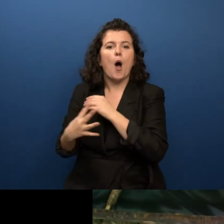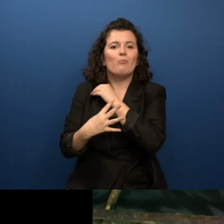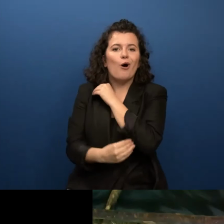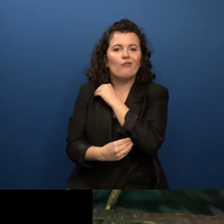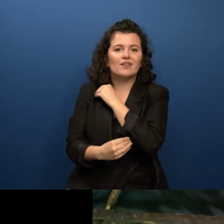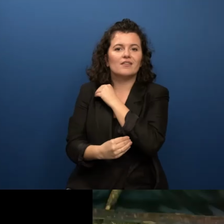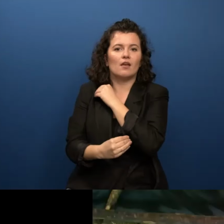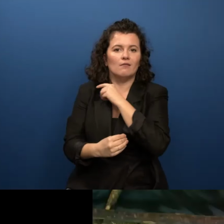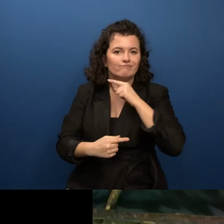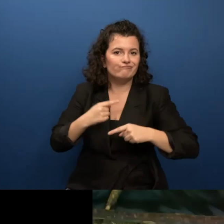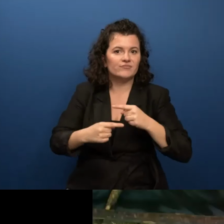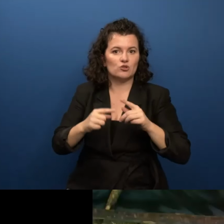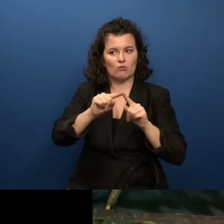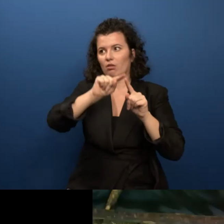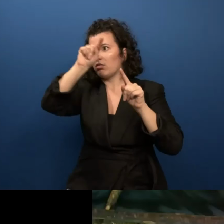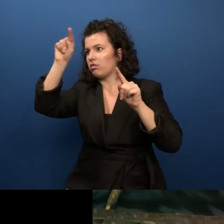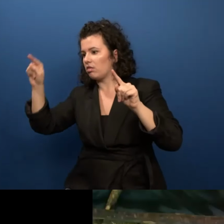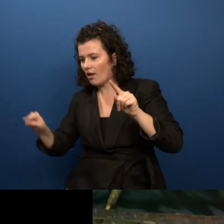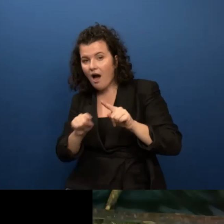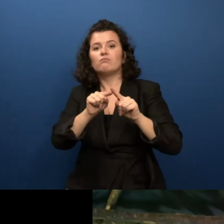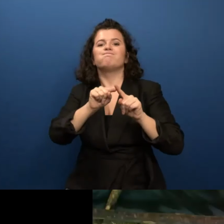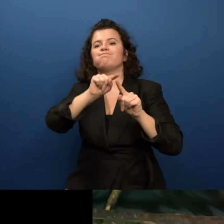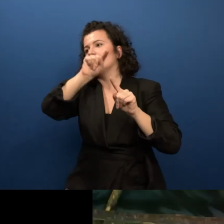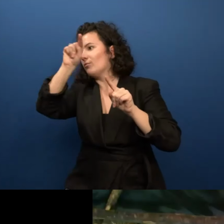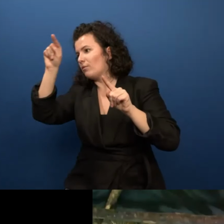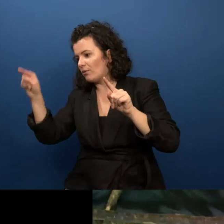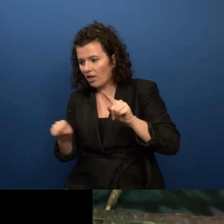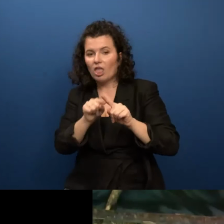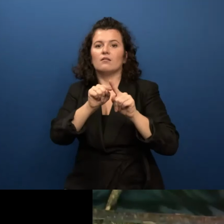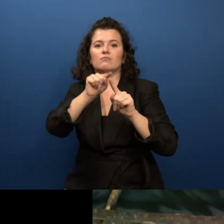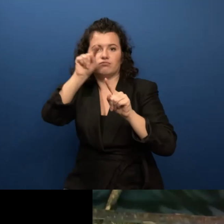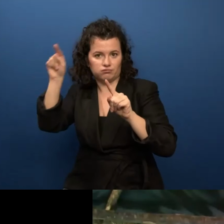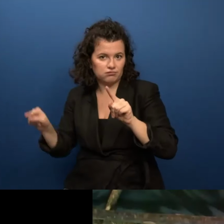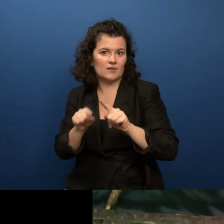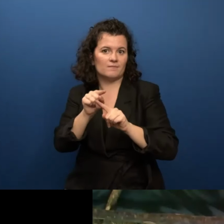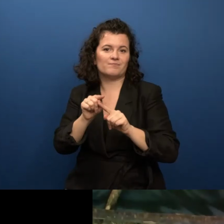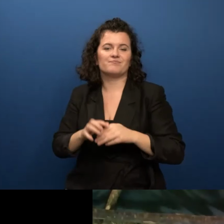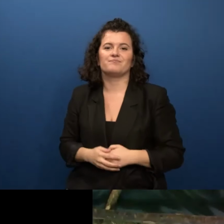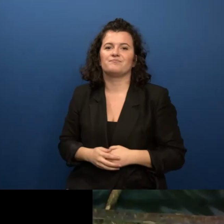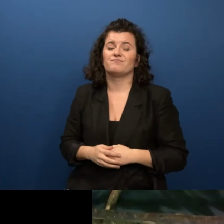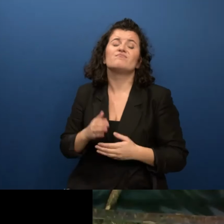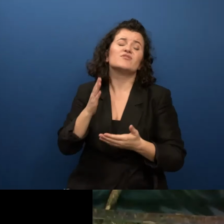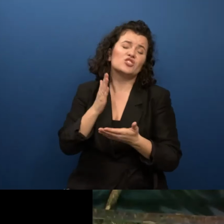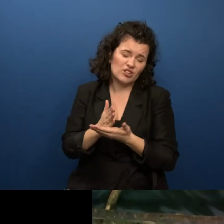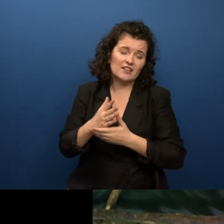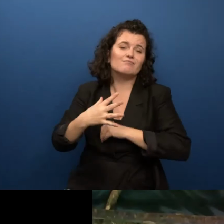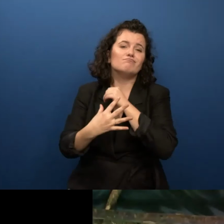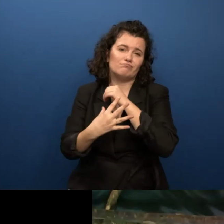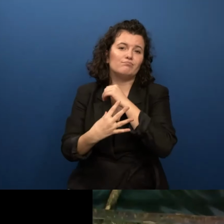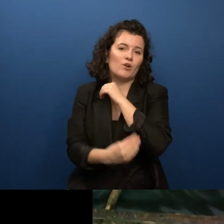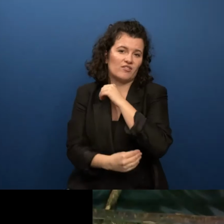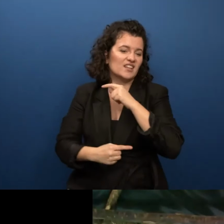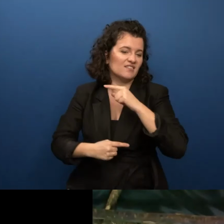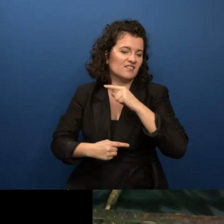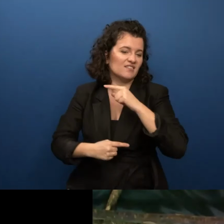part. Yeah. So, yeah, there is the issue of poverty, which becomes difficult. And